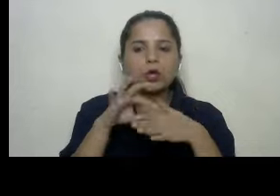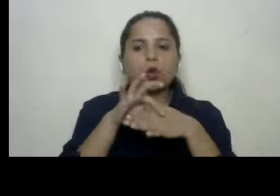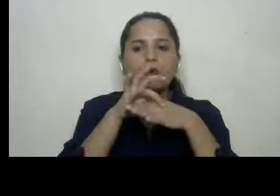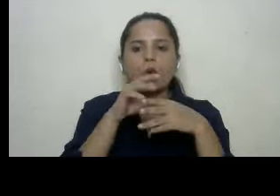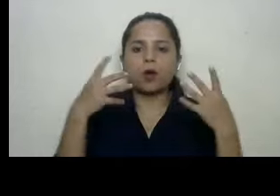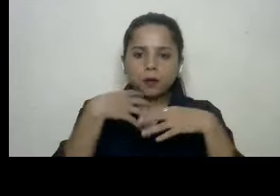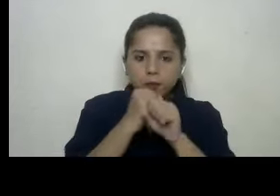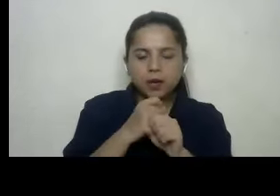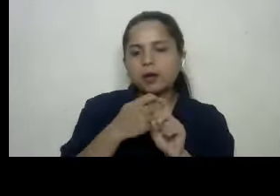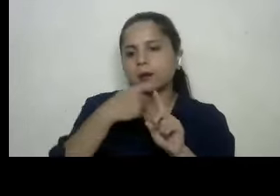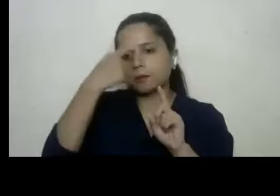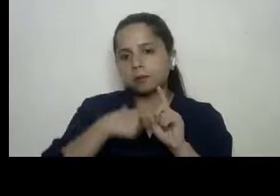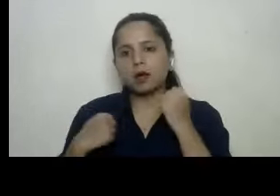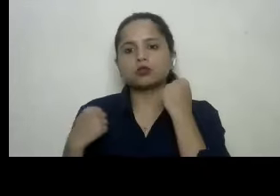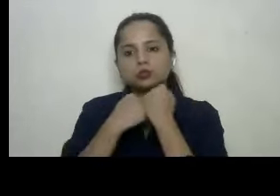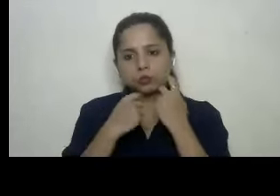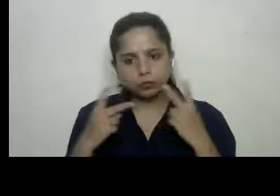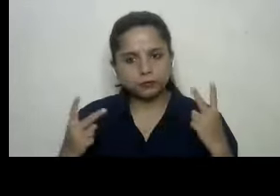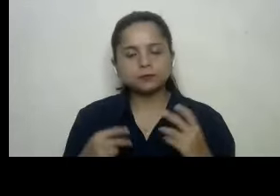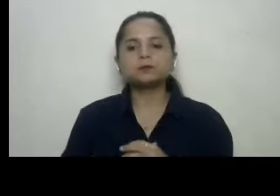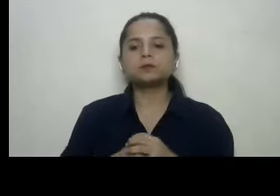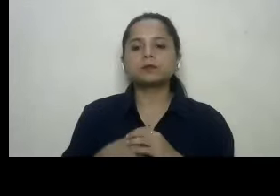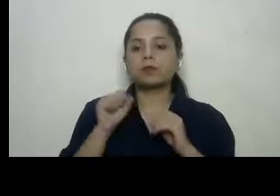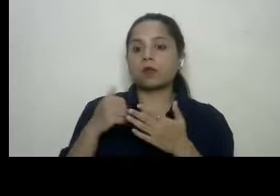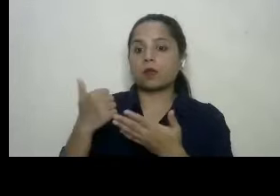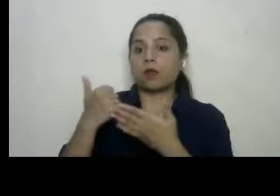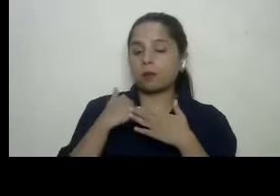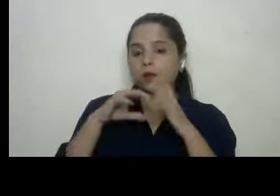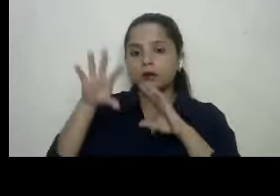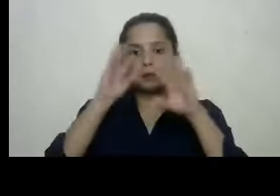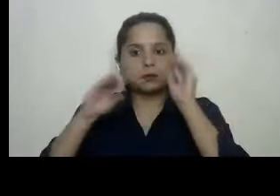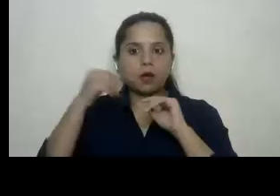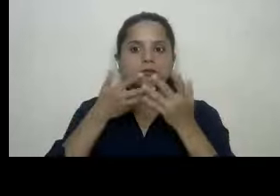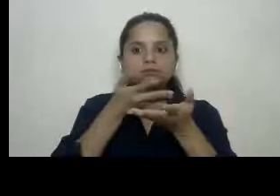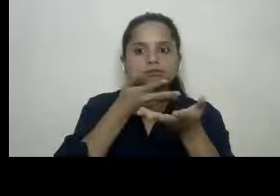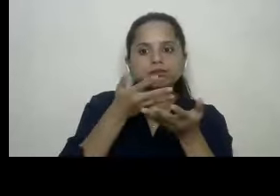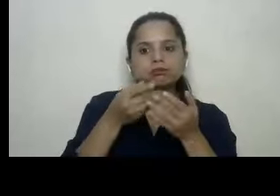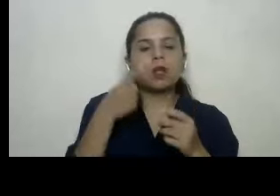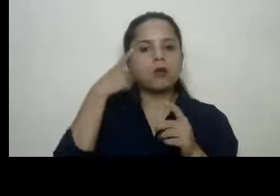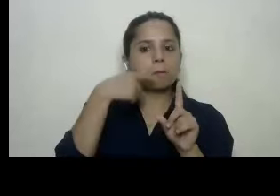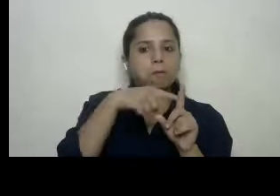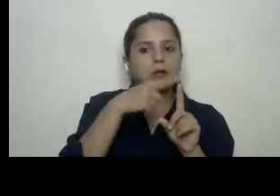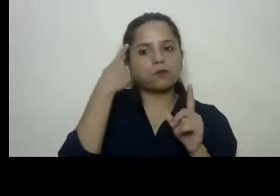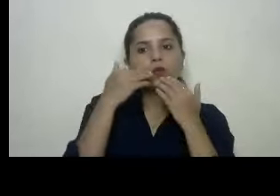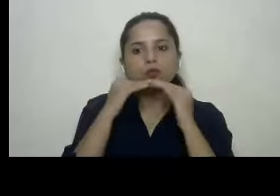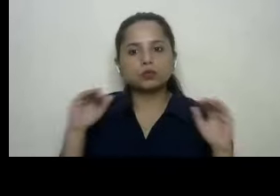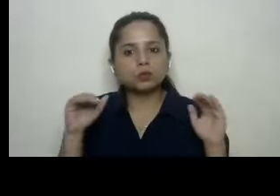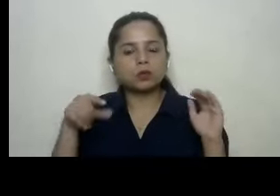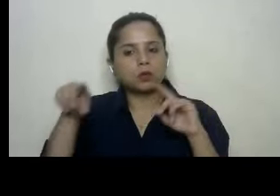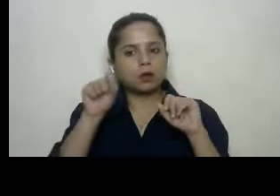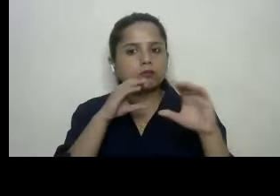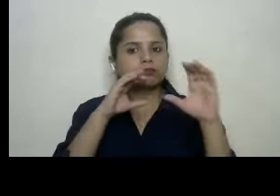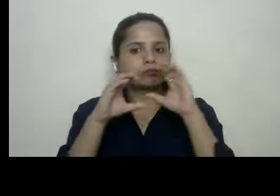assistance. It can help in learning interactively. So it's a boon for students. They can have a conversation going